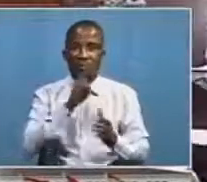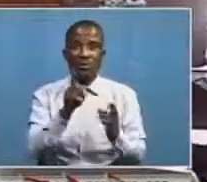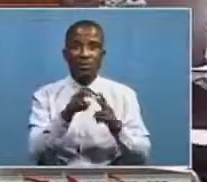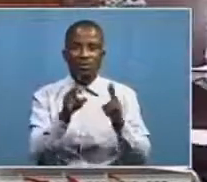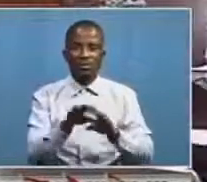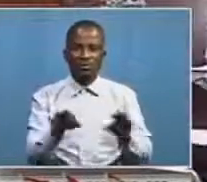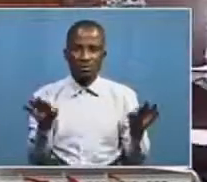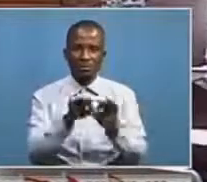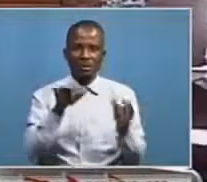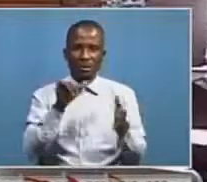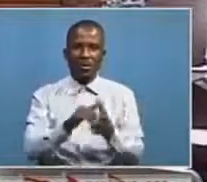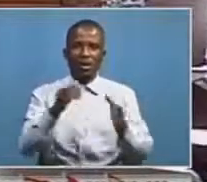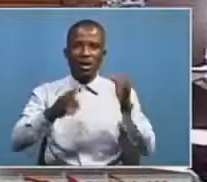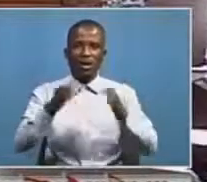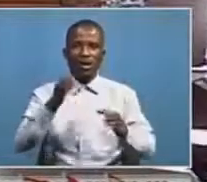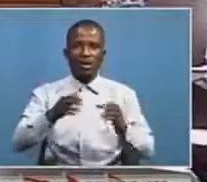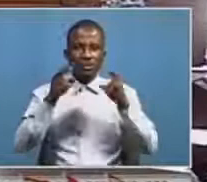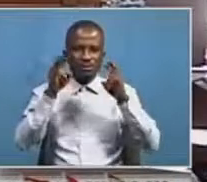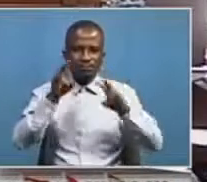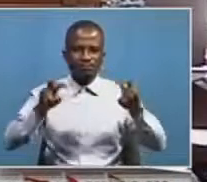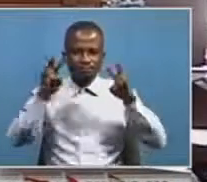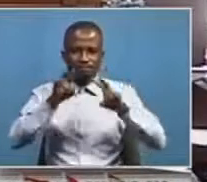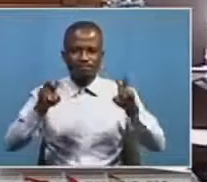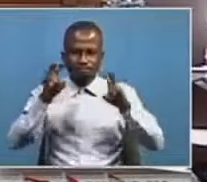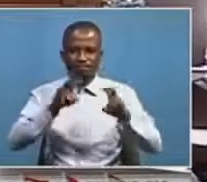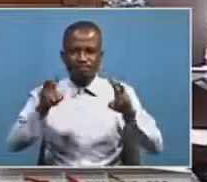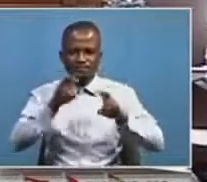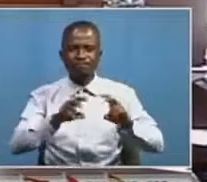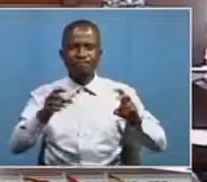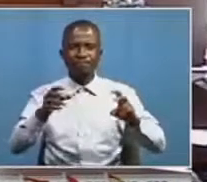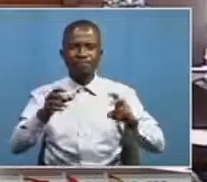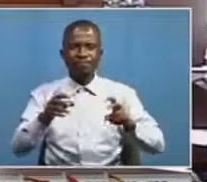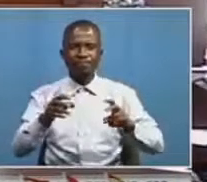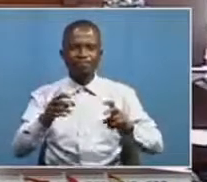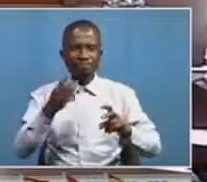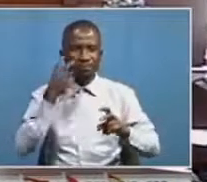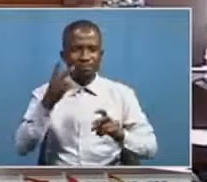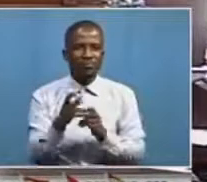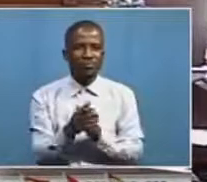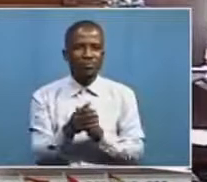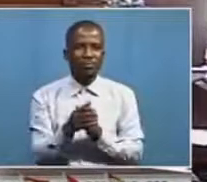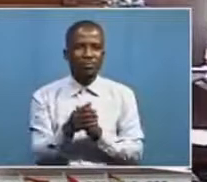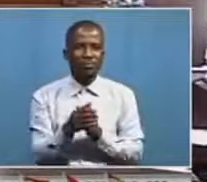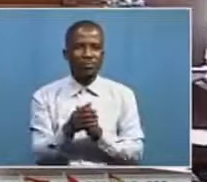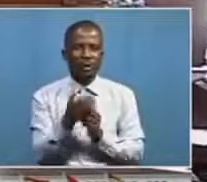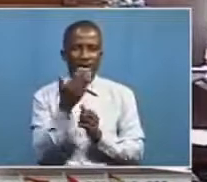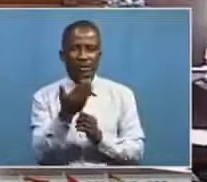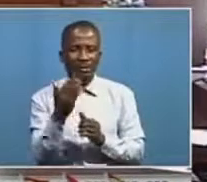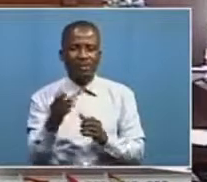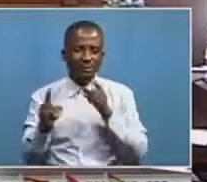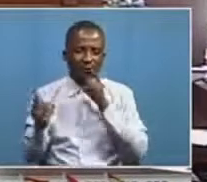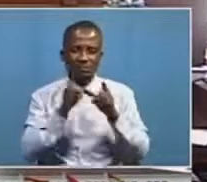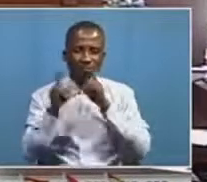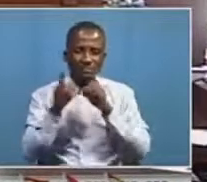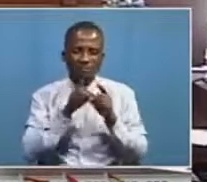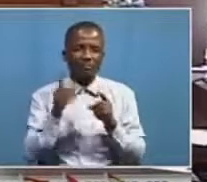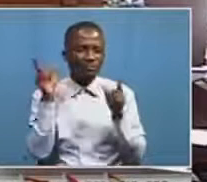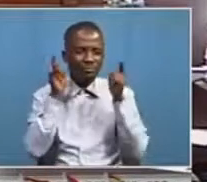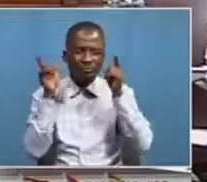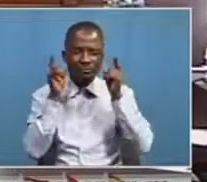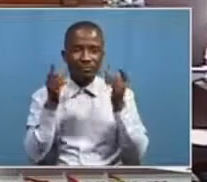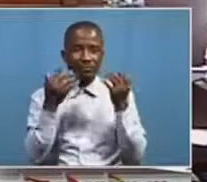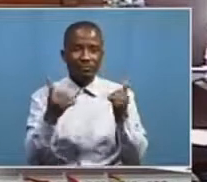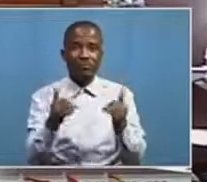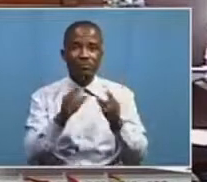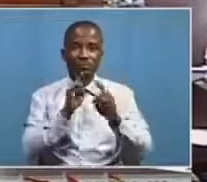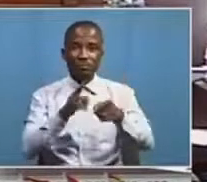important that the court critically examine the petition so filed, in particular the grounds, the reliefs endorsed therein, and the